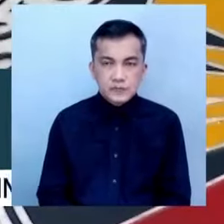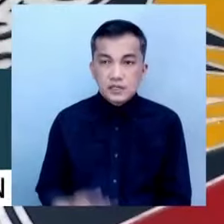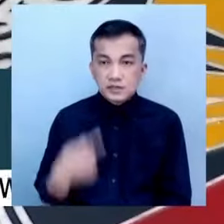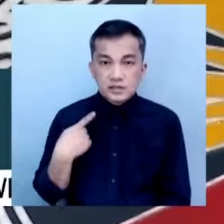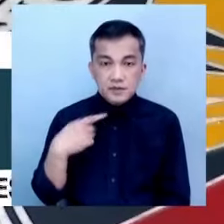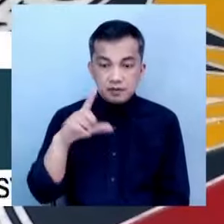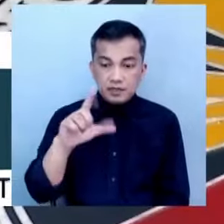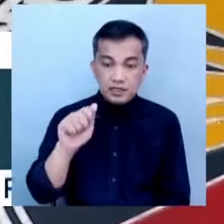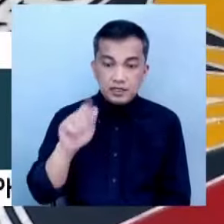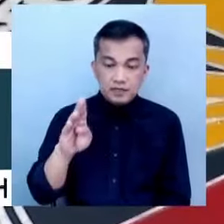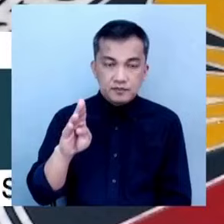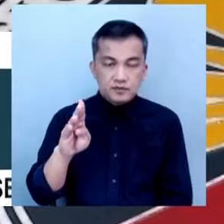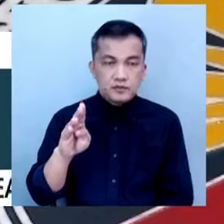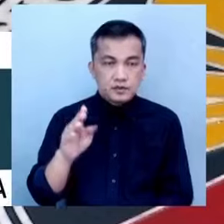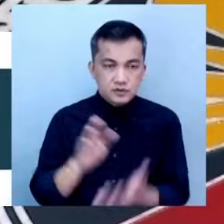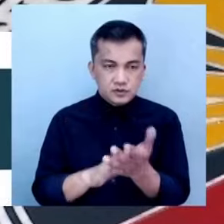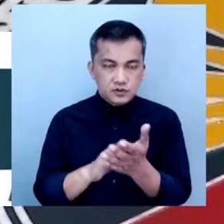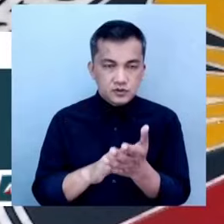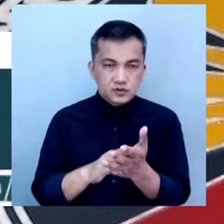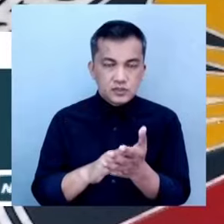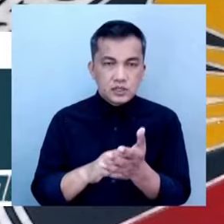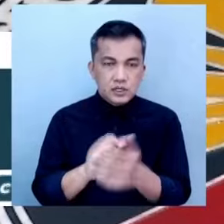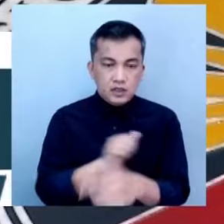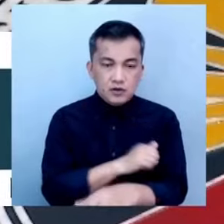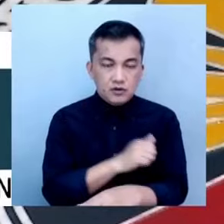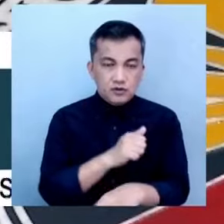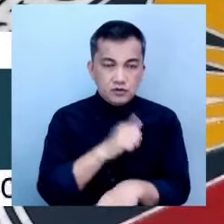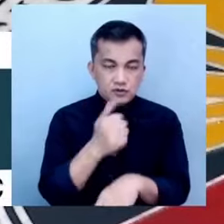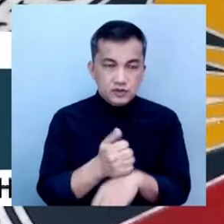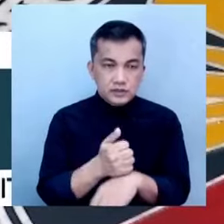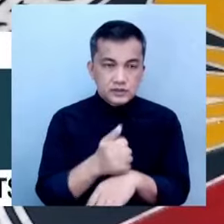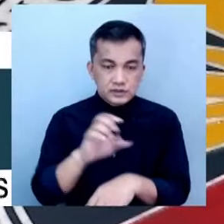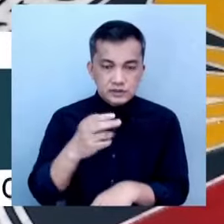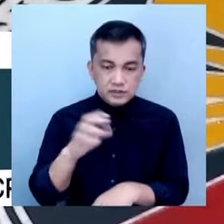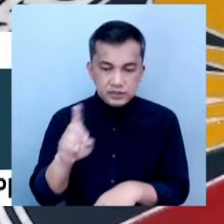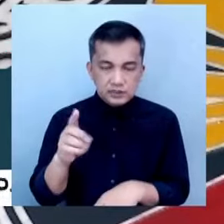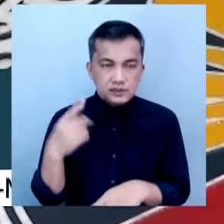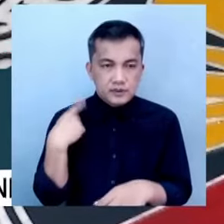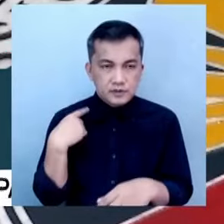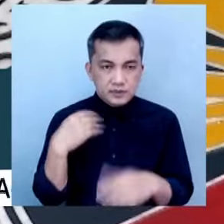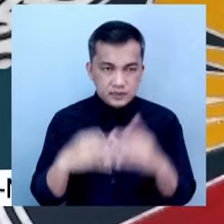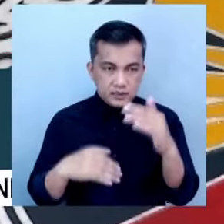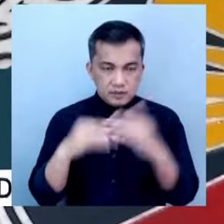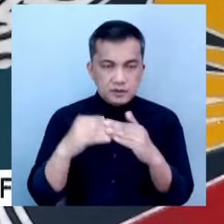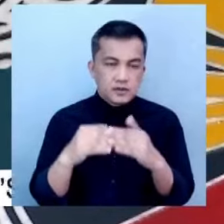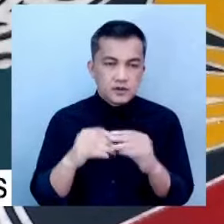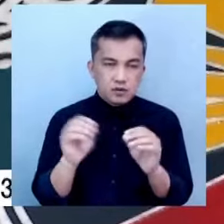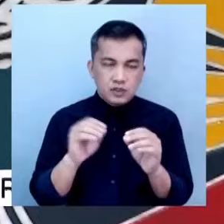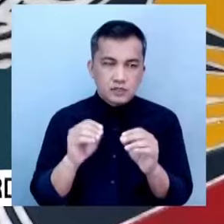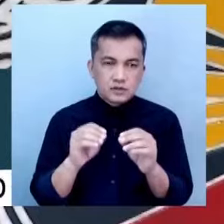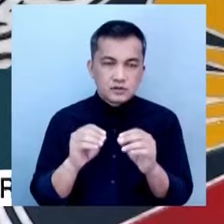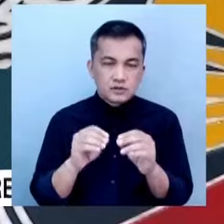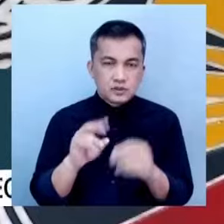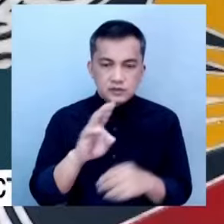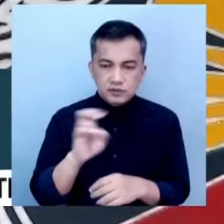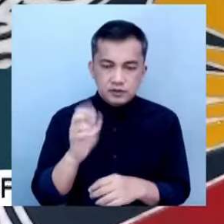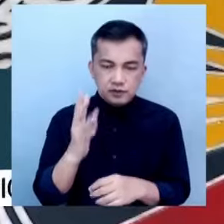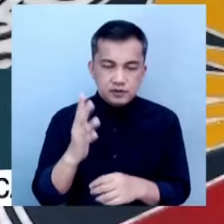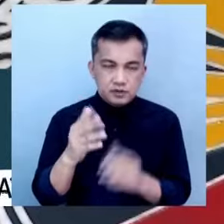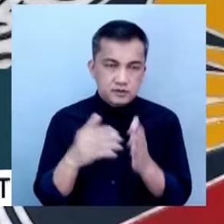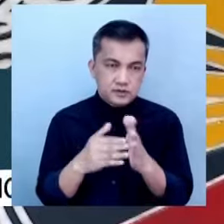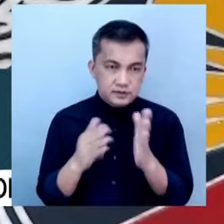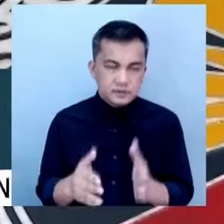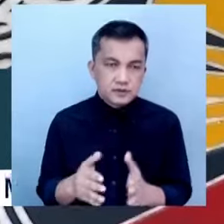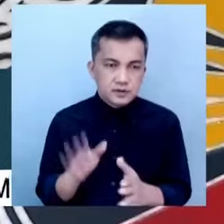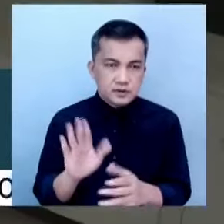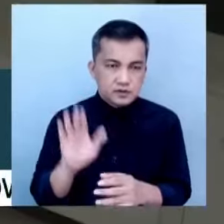schools authorized by CHED, except there is a cap that they must have no more than 750 students for their